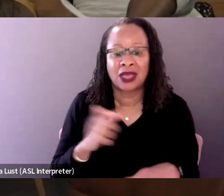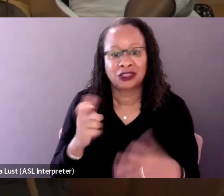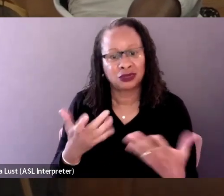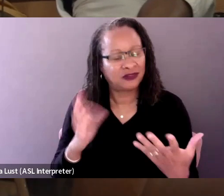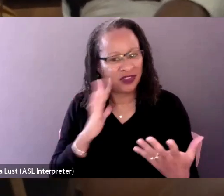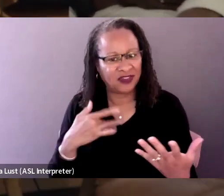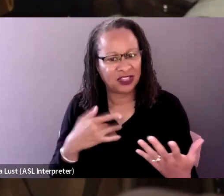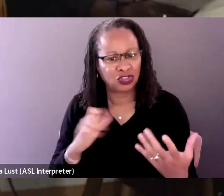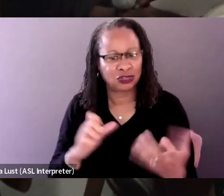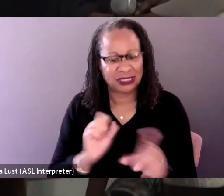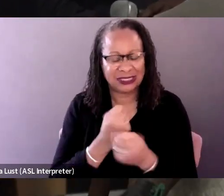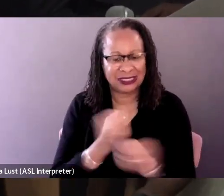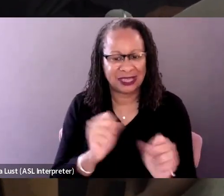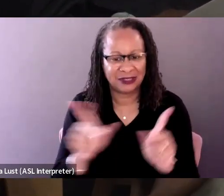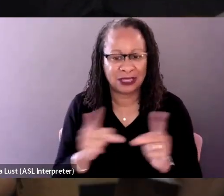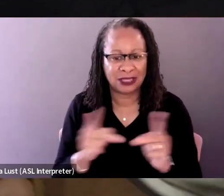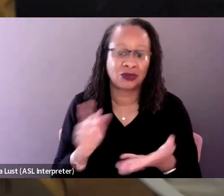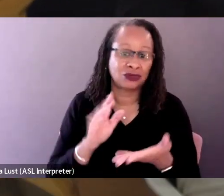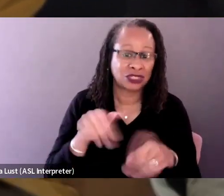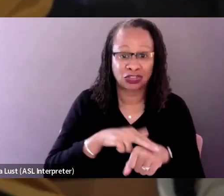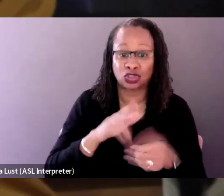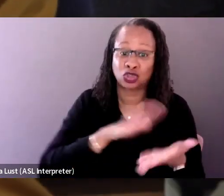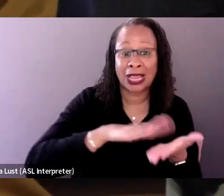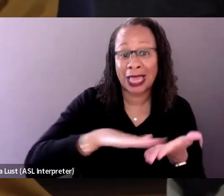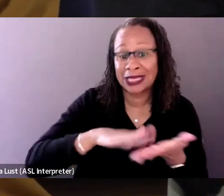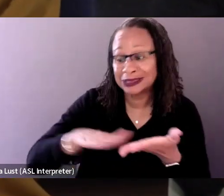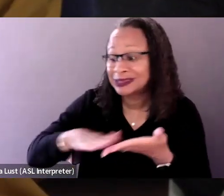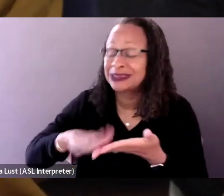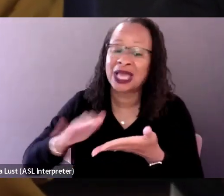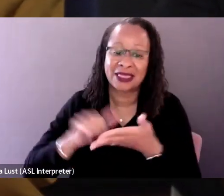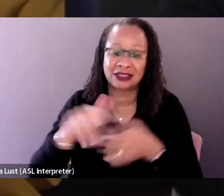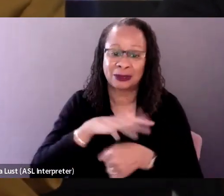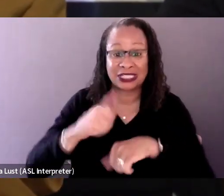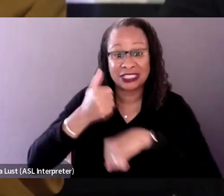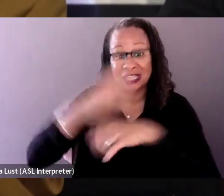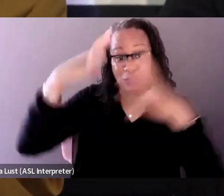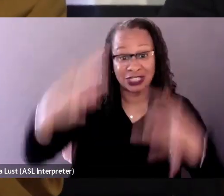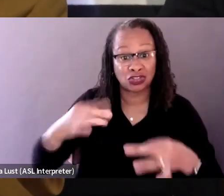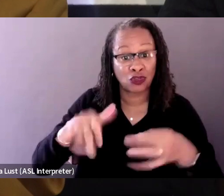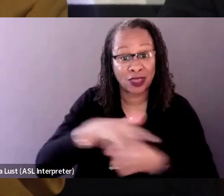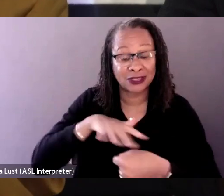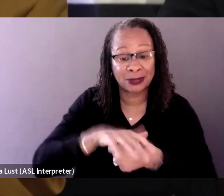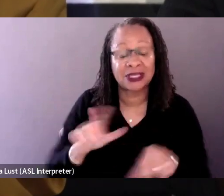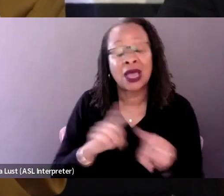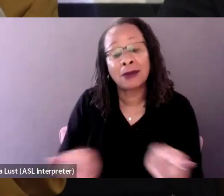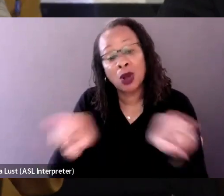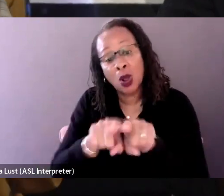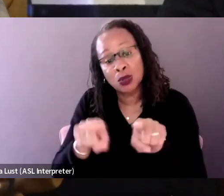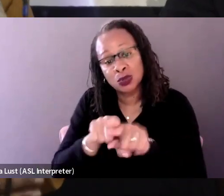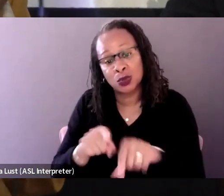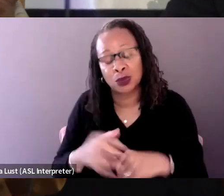we would like cleanse and energetically cleanse and set some intentions. But also like, I don't